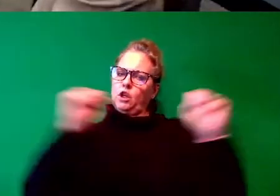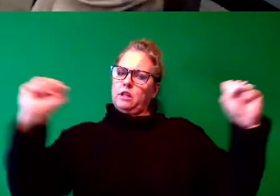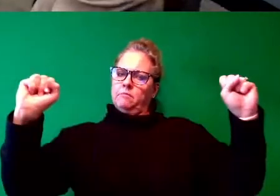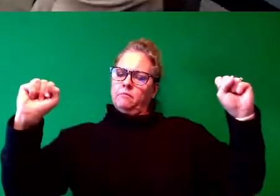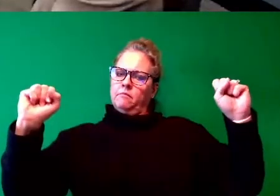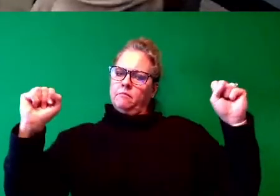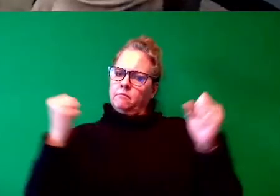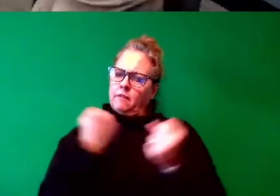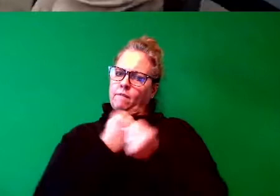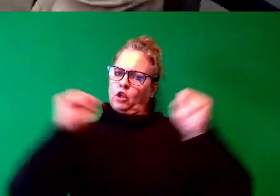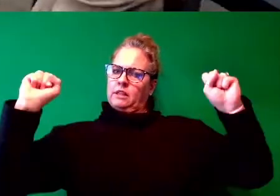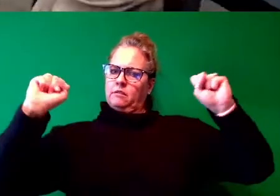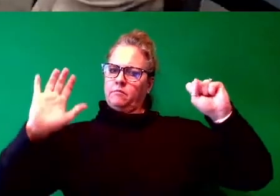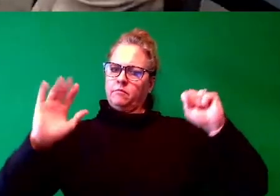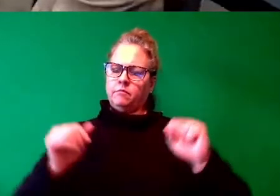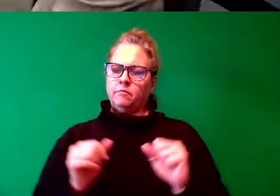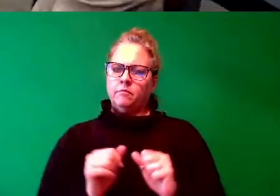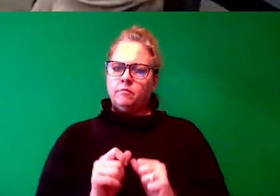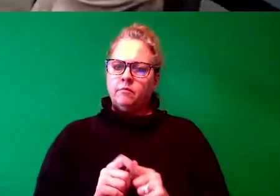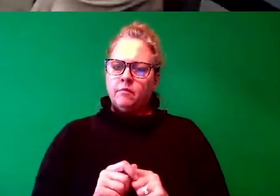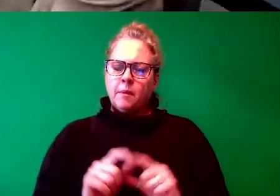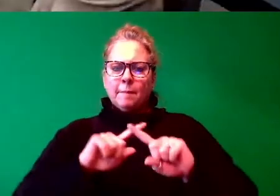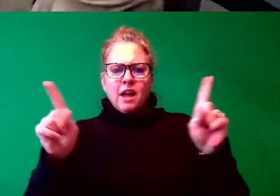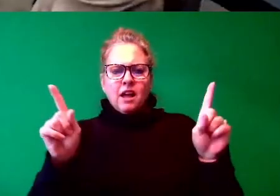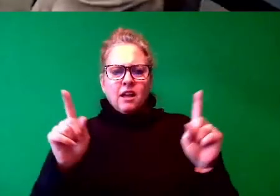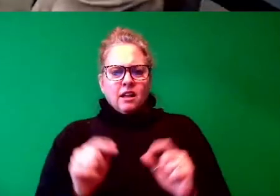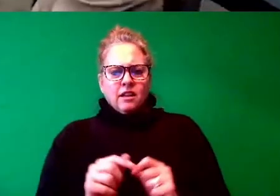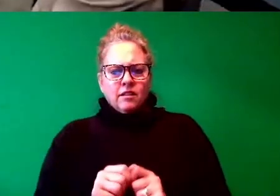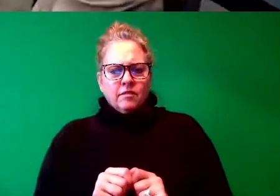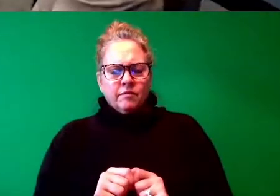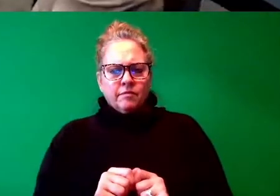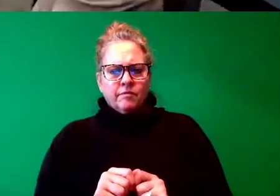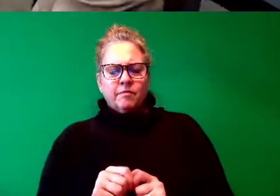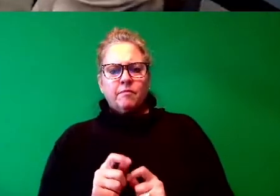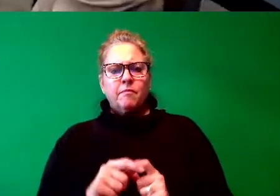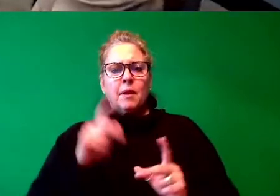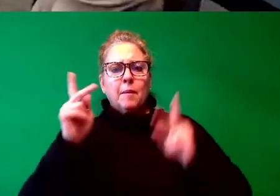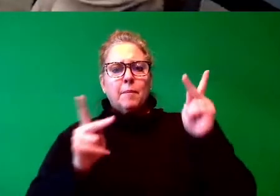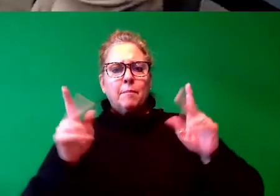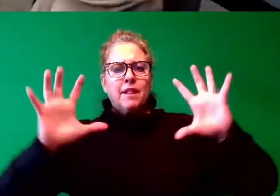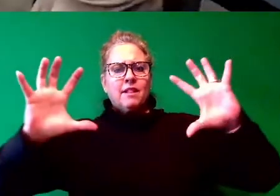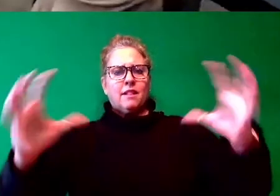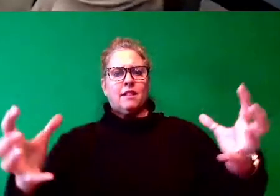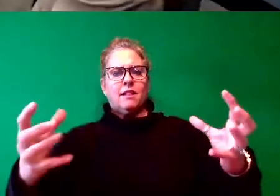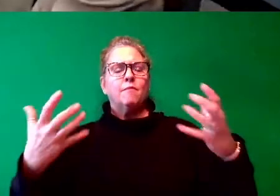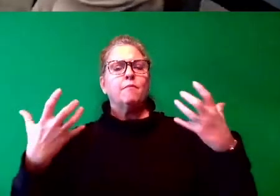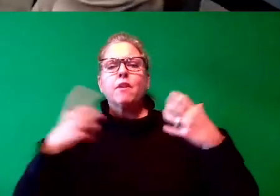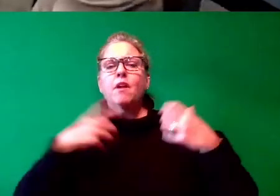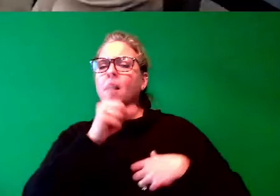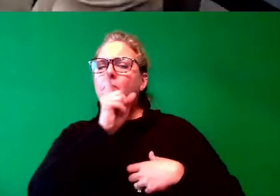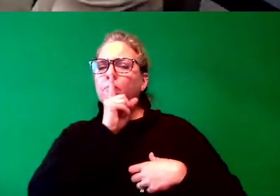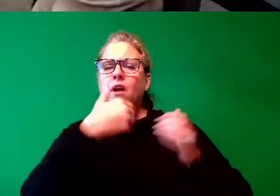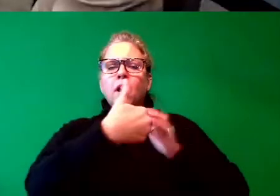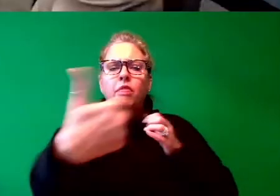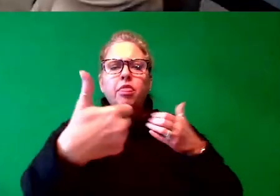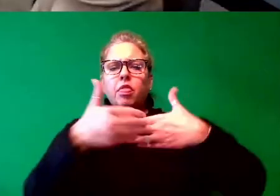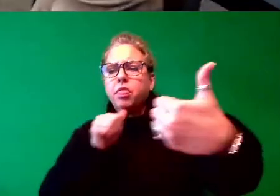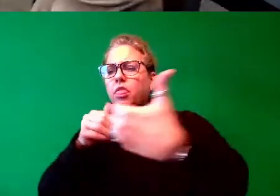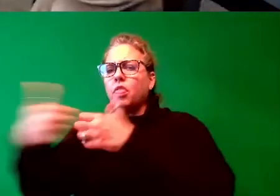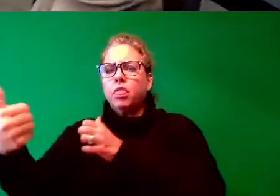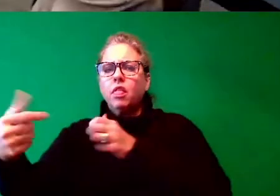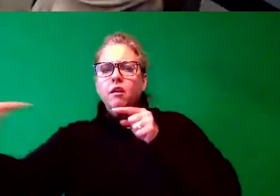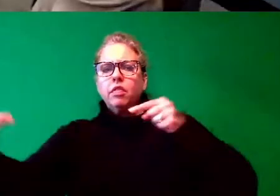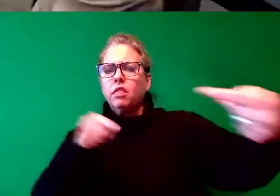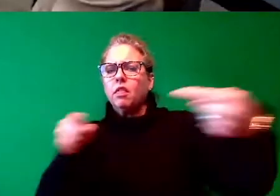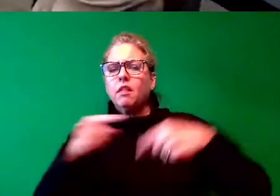not creating significant divisions among our people, where we create an environment where people